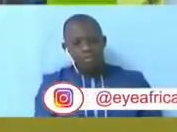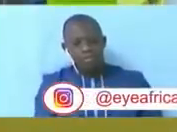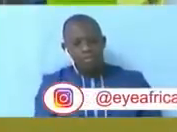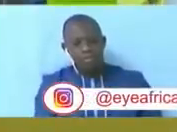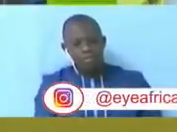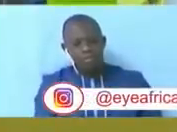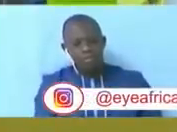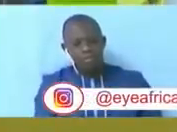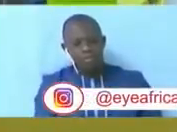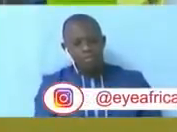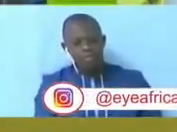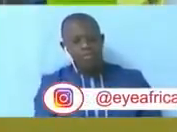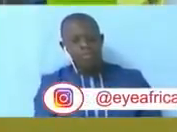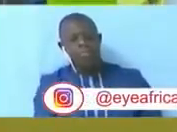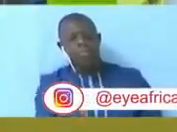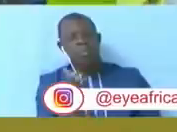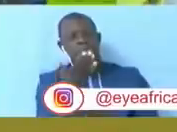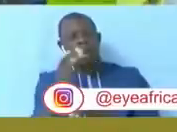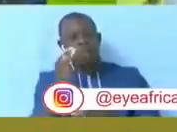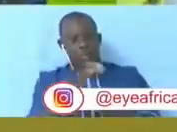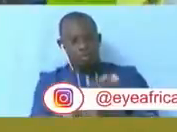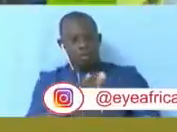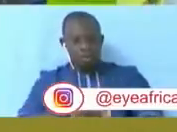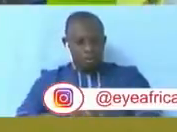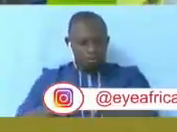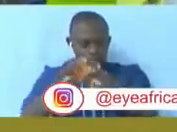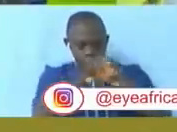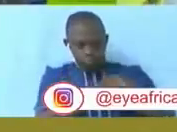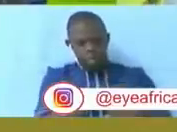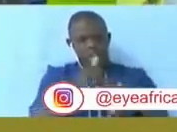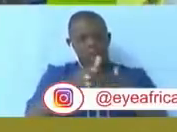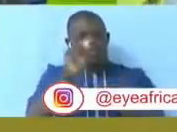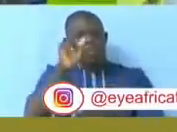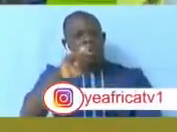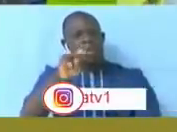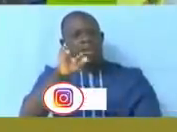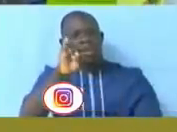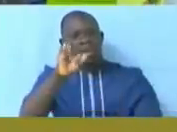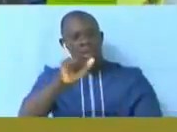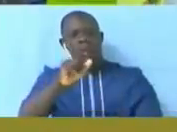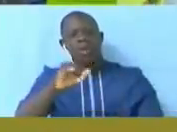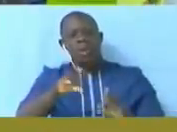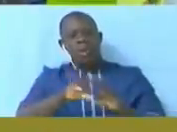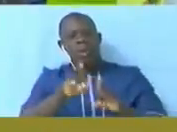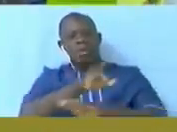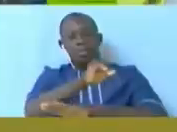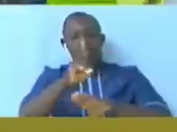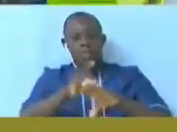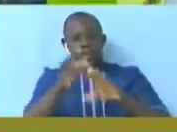taken out of the NIA premises. Yeah, doctor finding the NIA law San Zambani Konole. In the night.